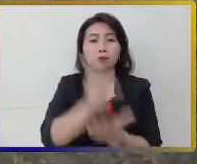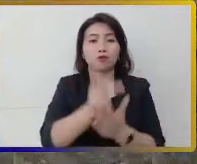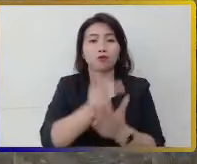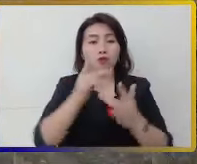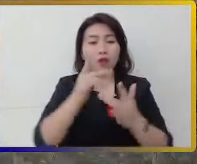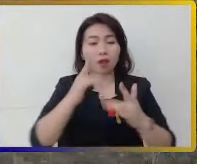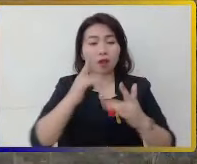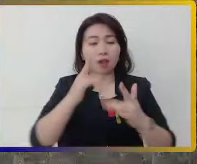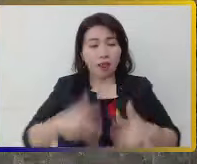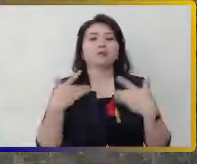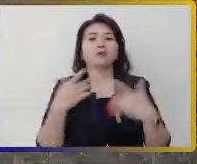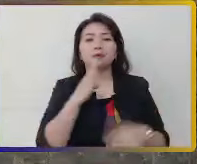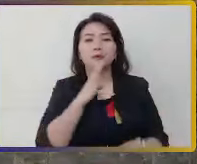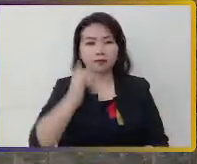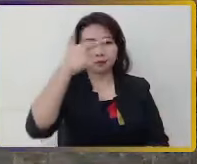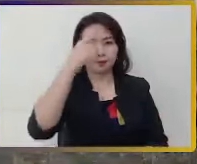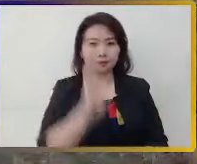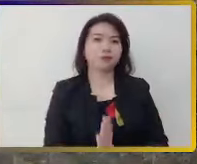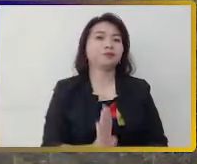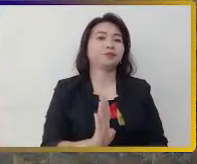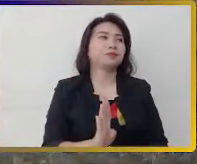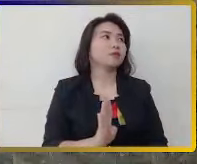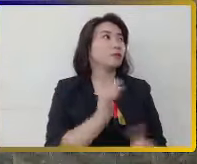approved life by God.